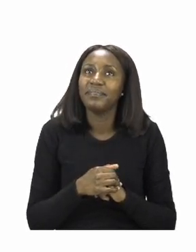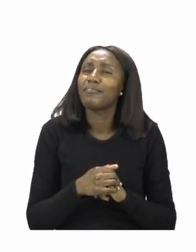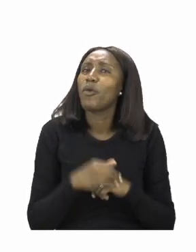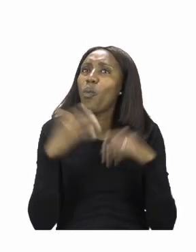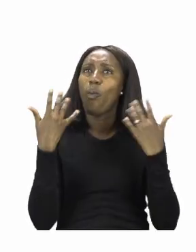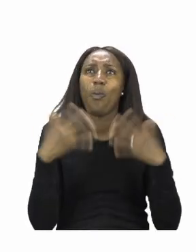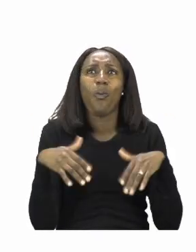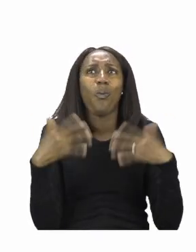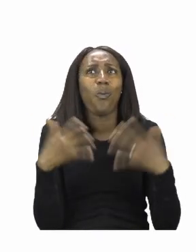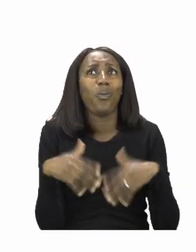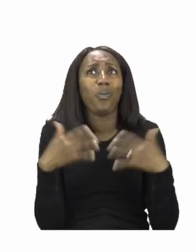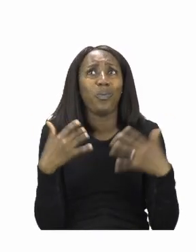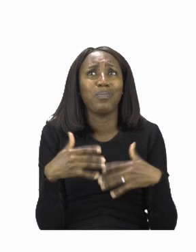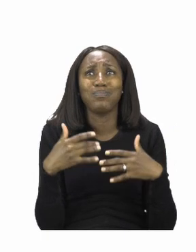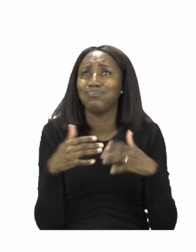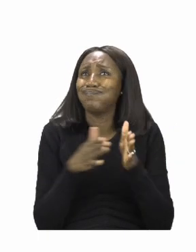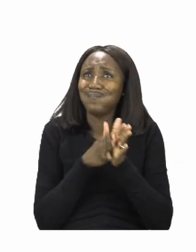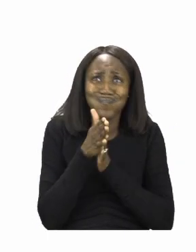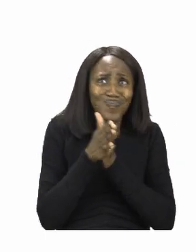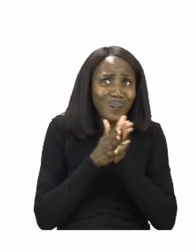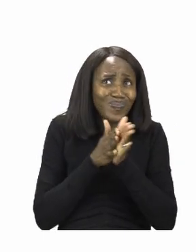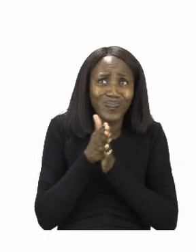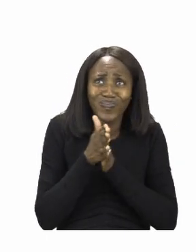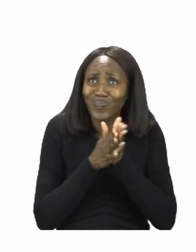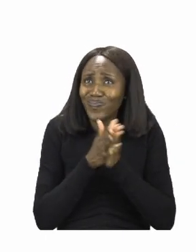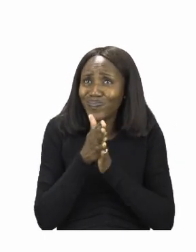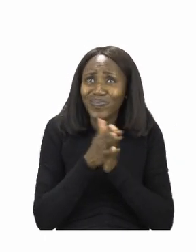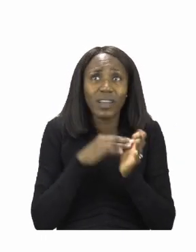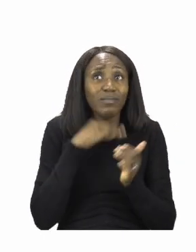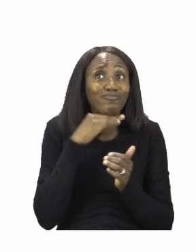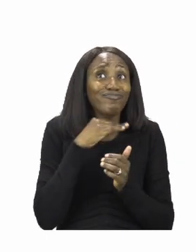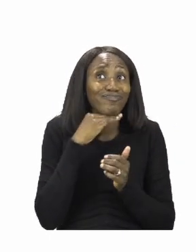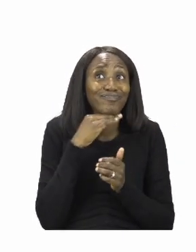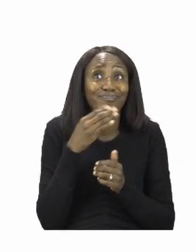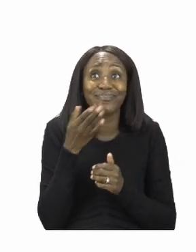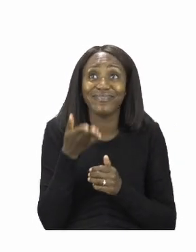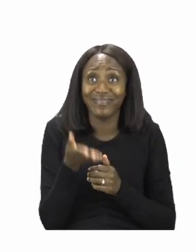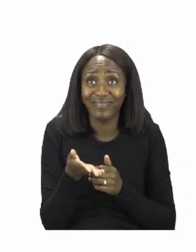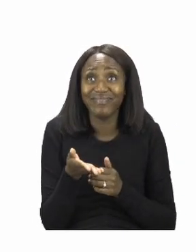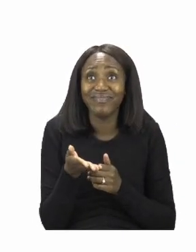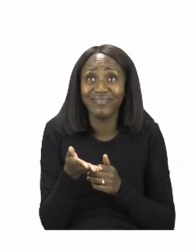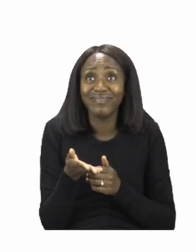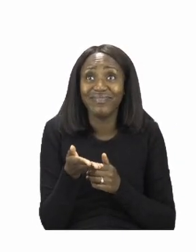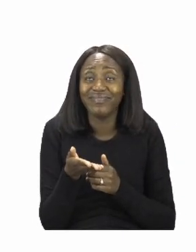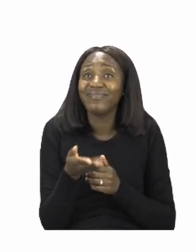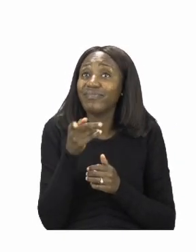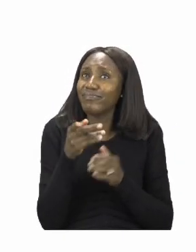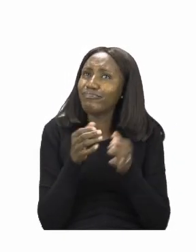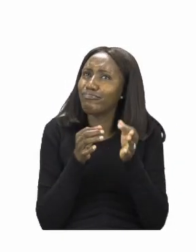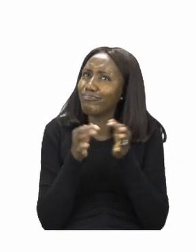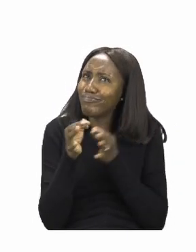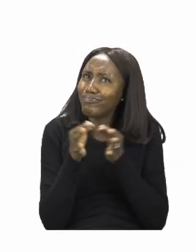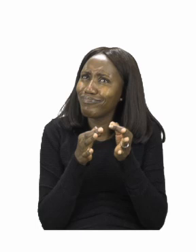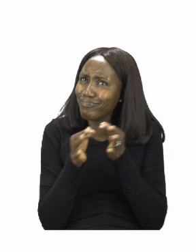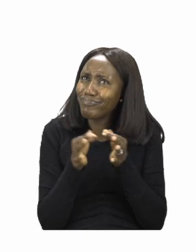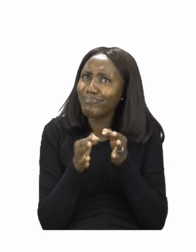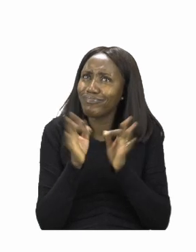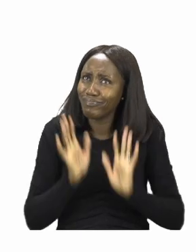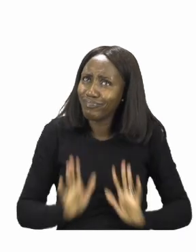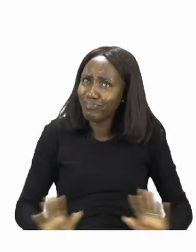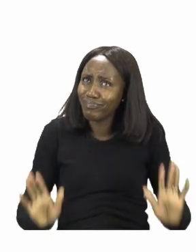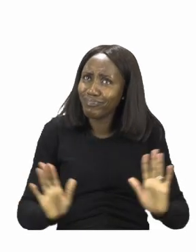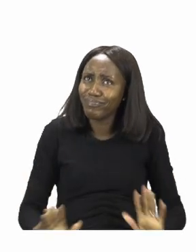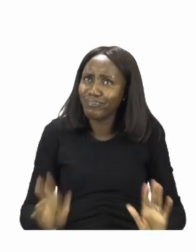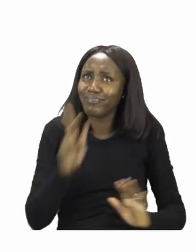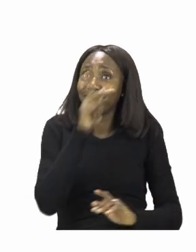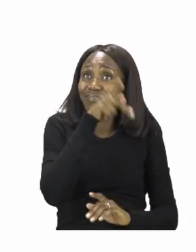Wow, this was a very interesting one. This comprehension is describing Pam. And so,